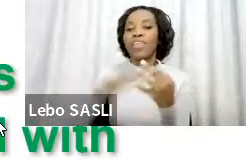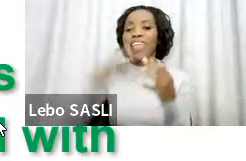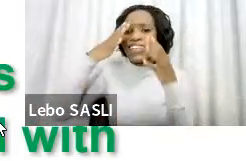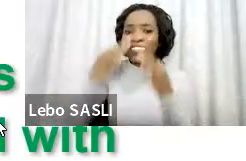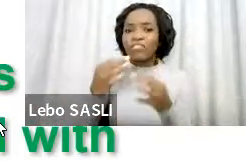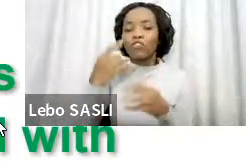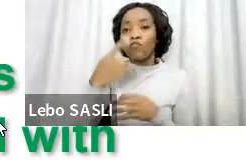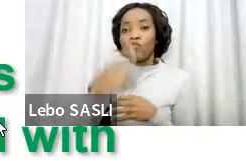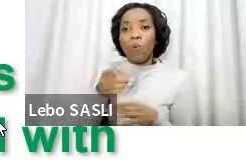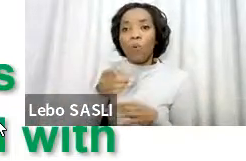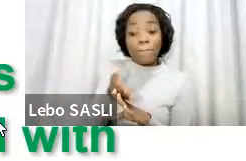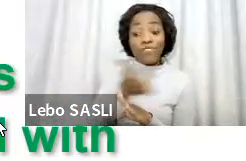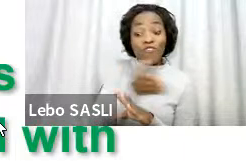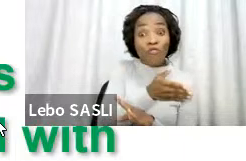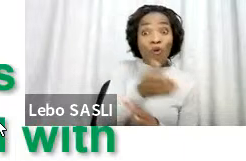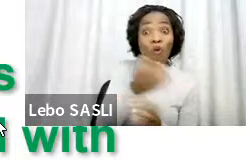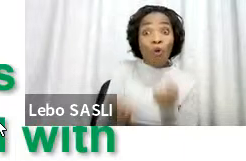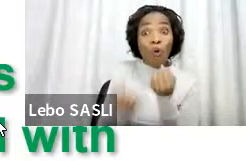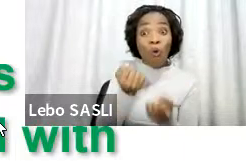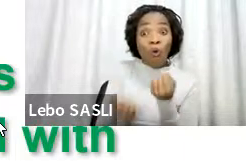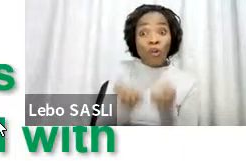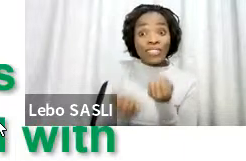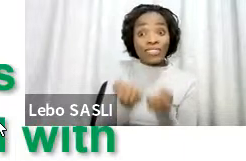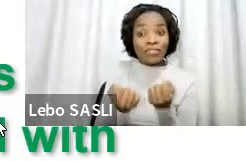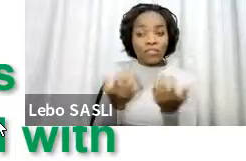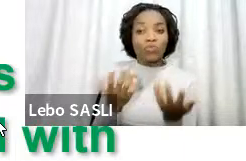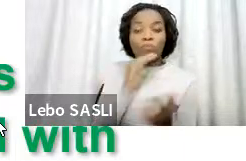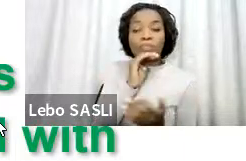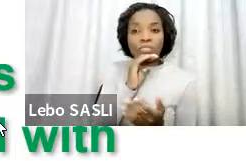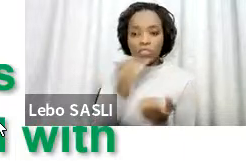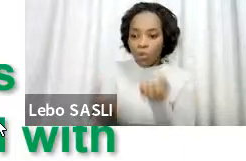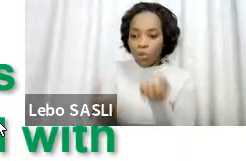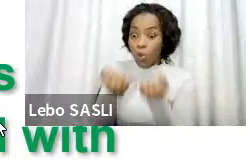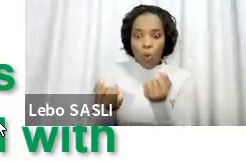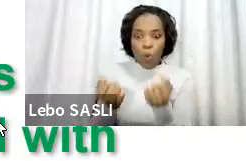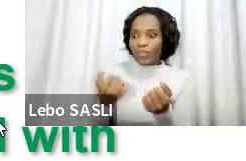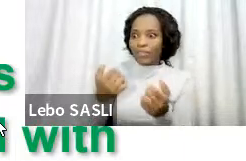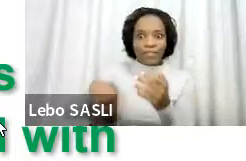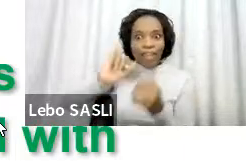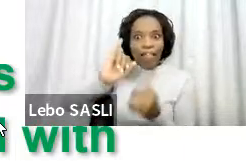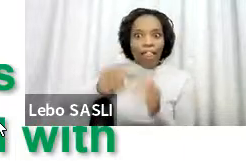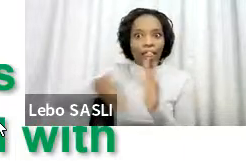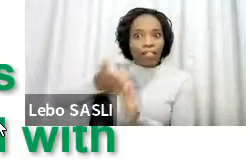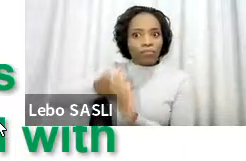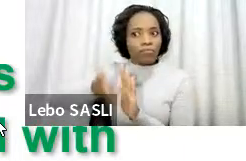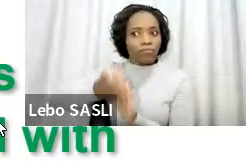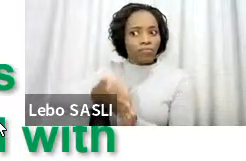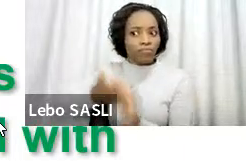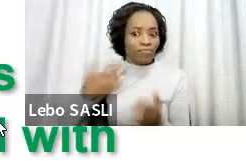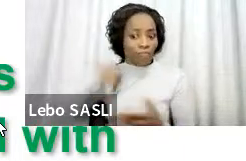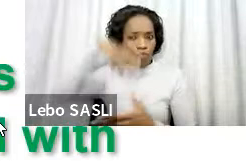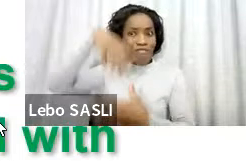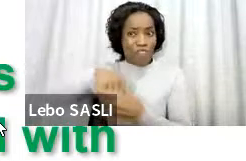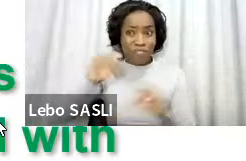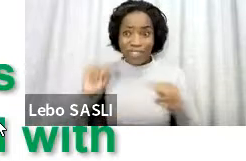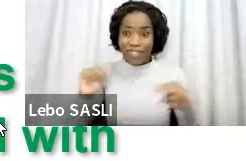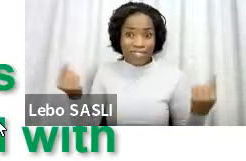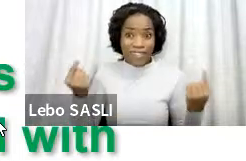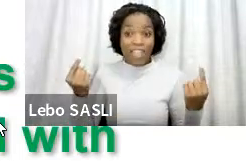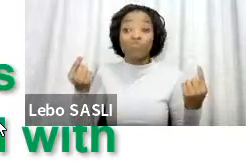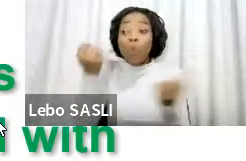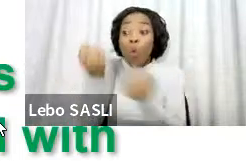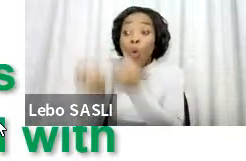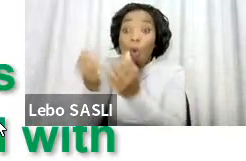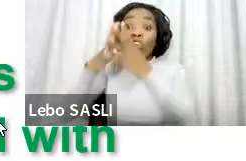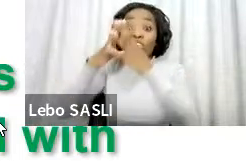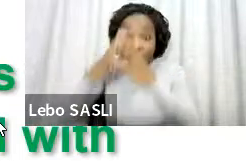matter before a tax court, yes, we unfortunately can interfere in that process until all those issues